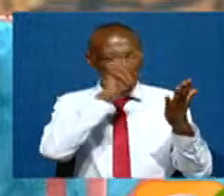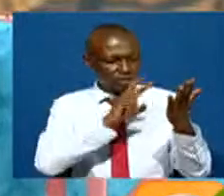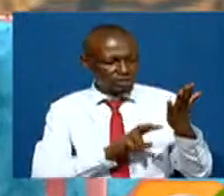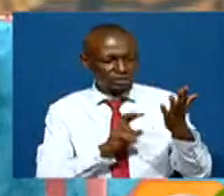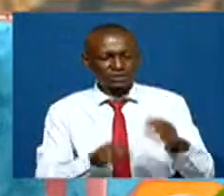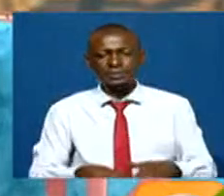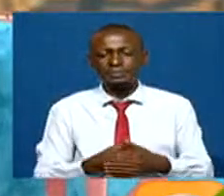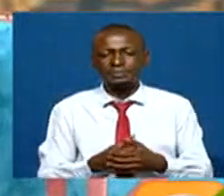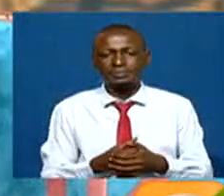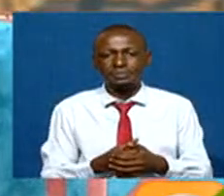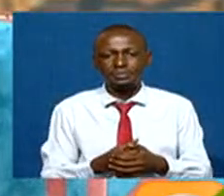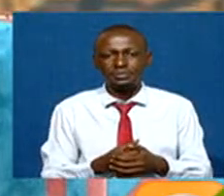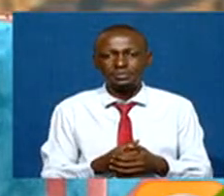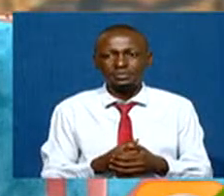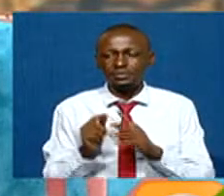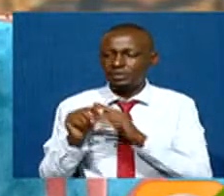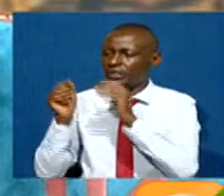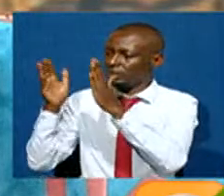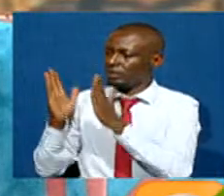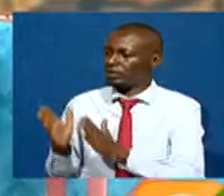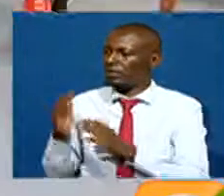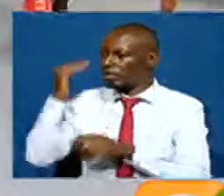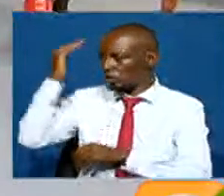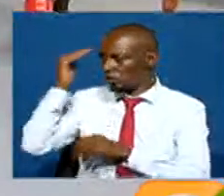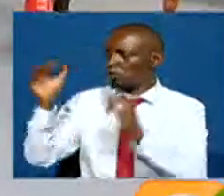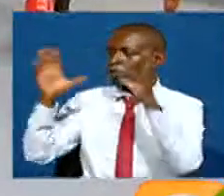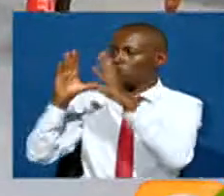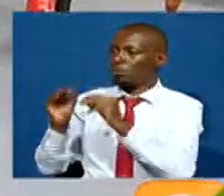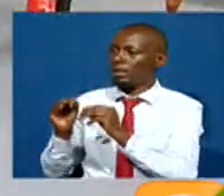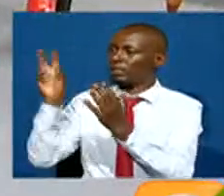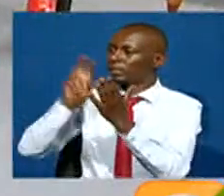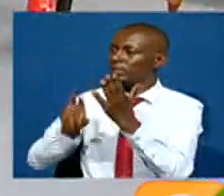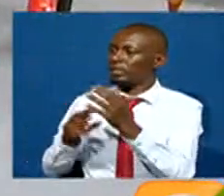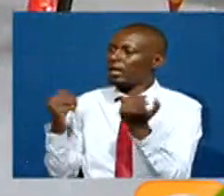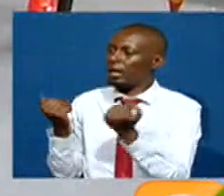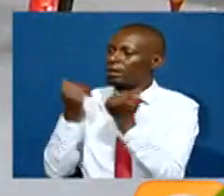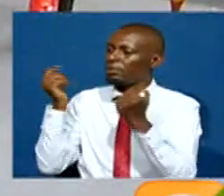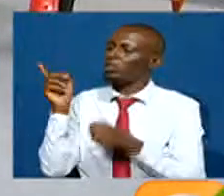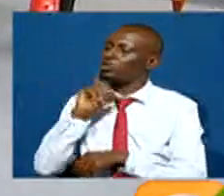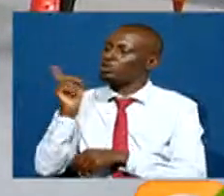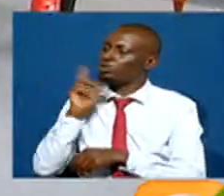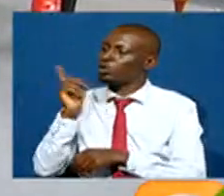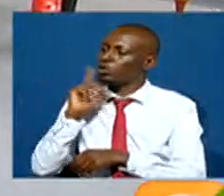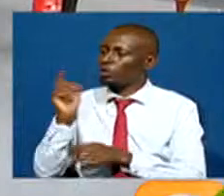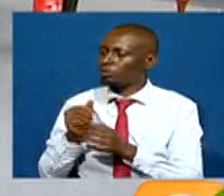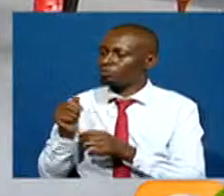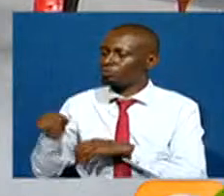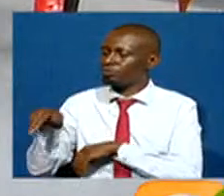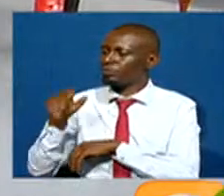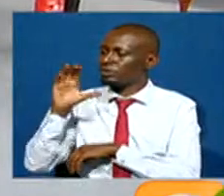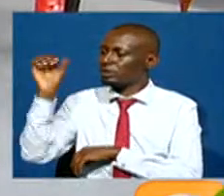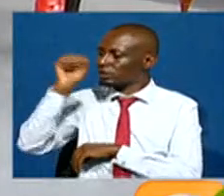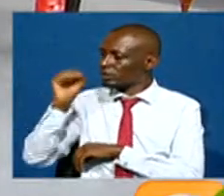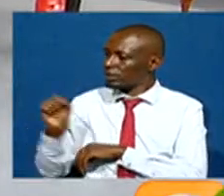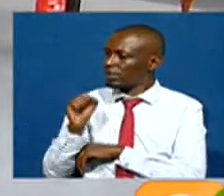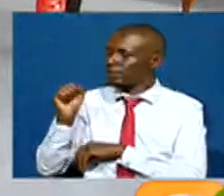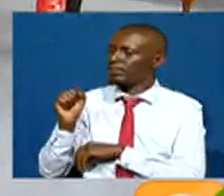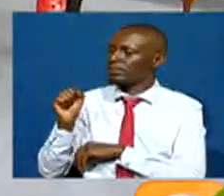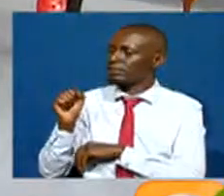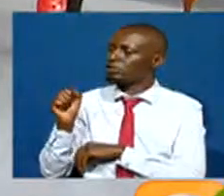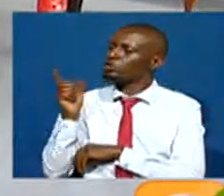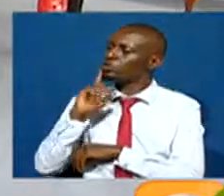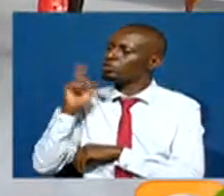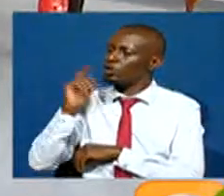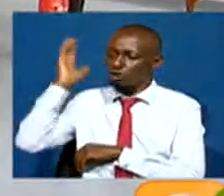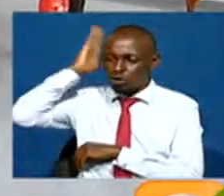billed. Engineer, you know the budget reading happens tomorrow. Absolutely. Treasury Secretary will table it in Parliament tomorrow. What are you expecting